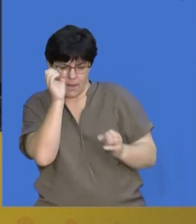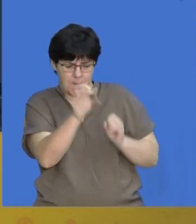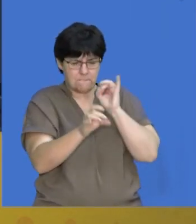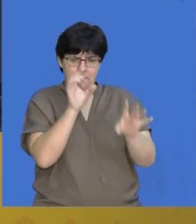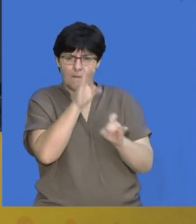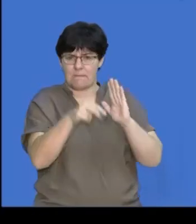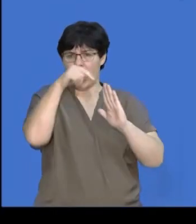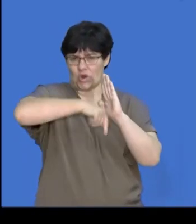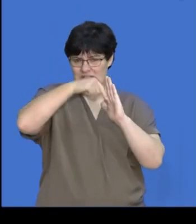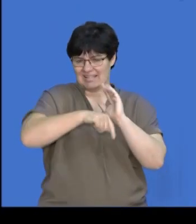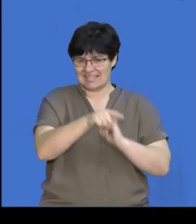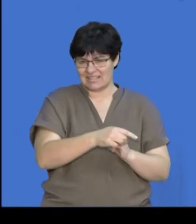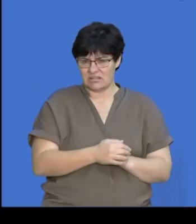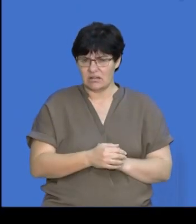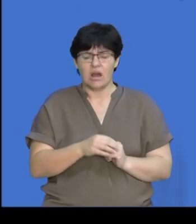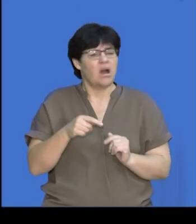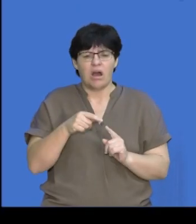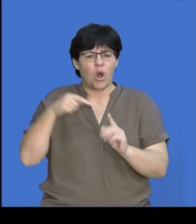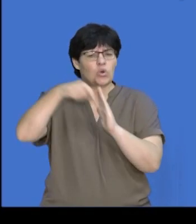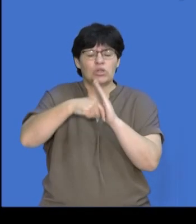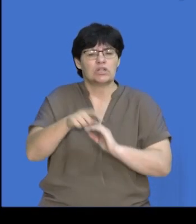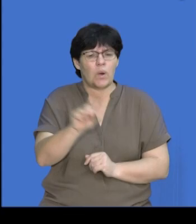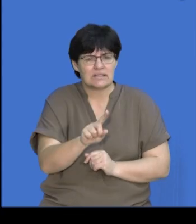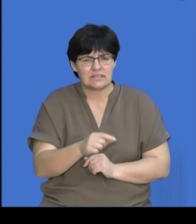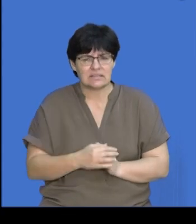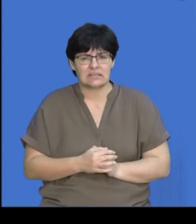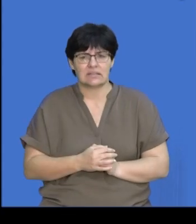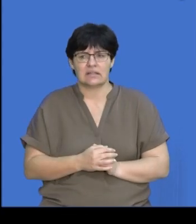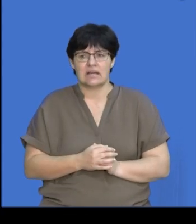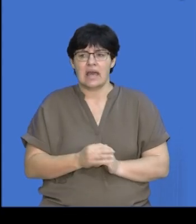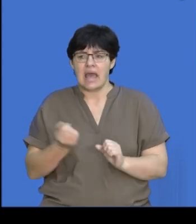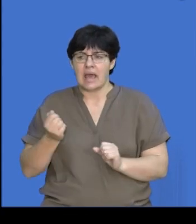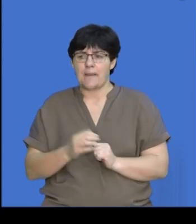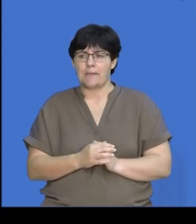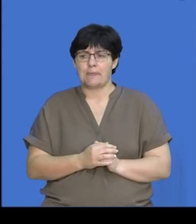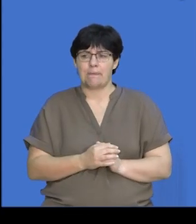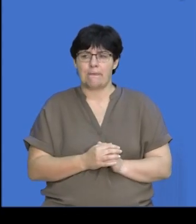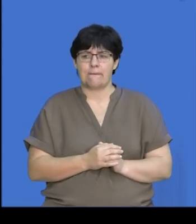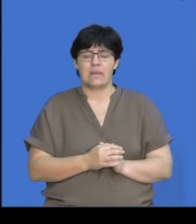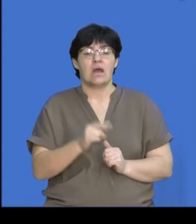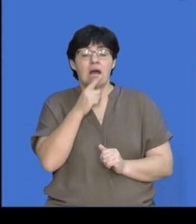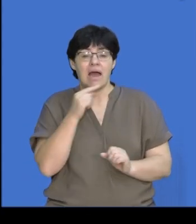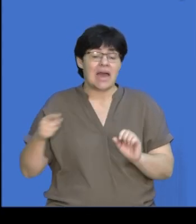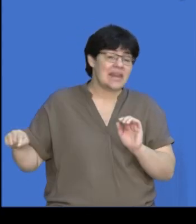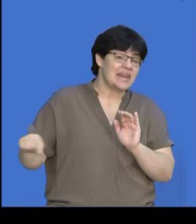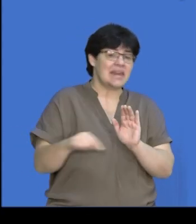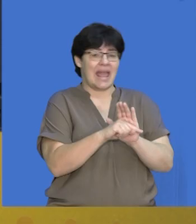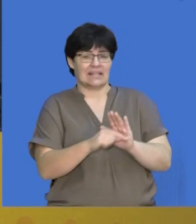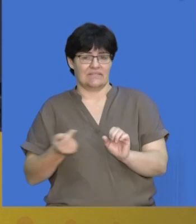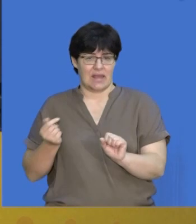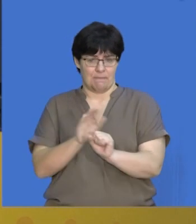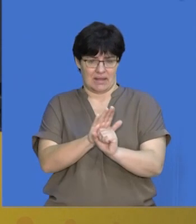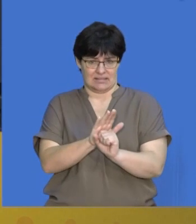the content. And what are we talking to? The negative impact. Immediately, the